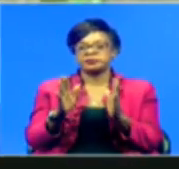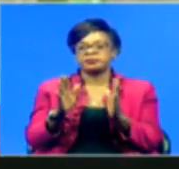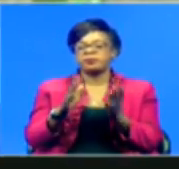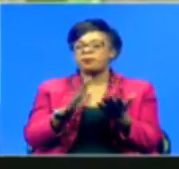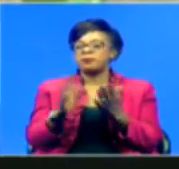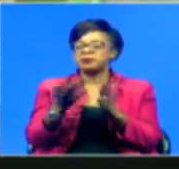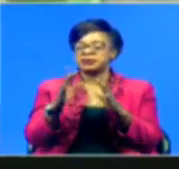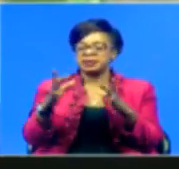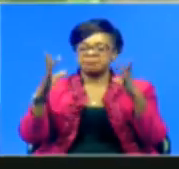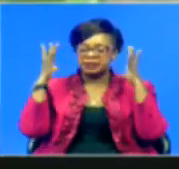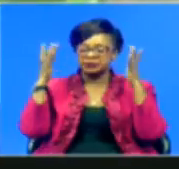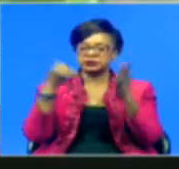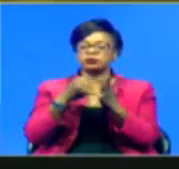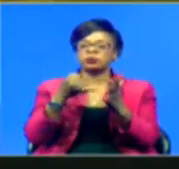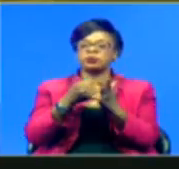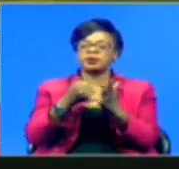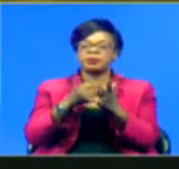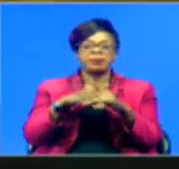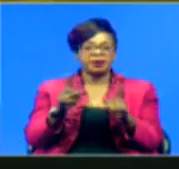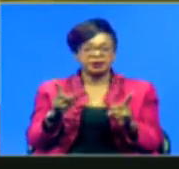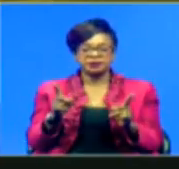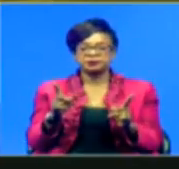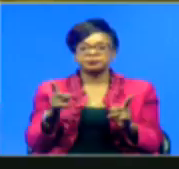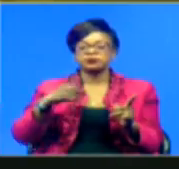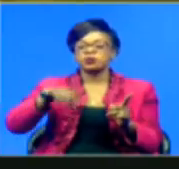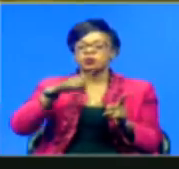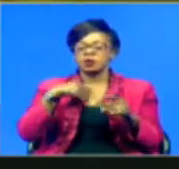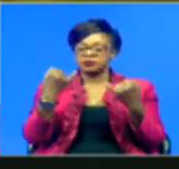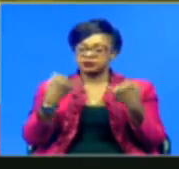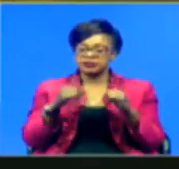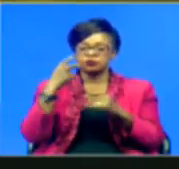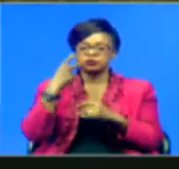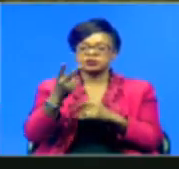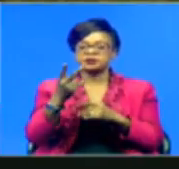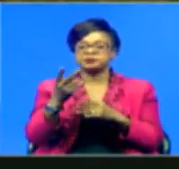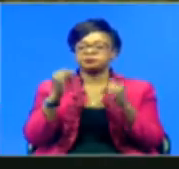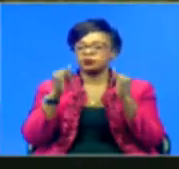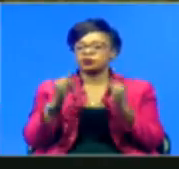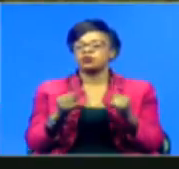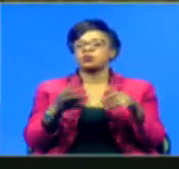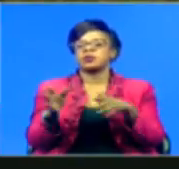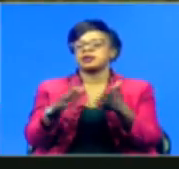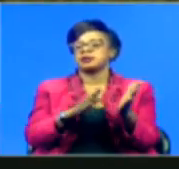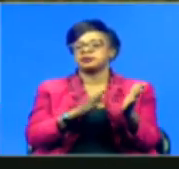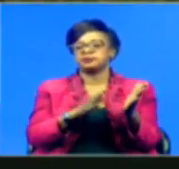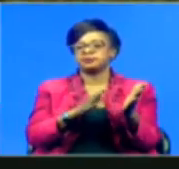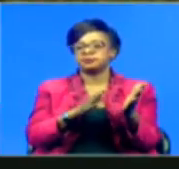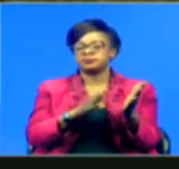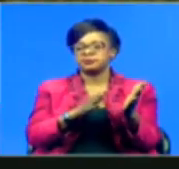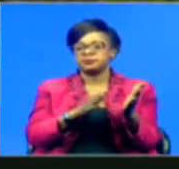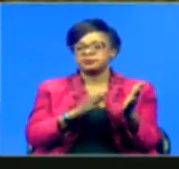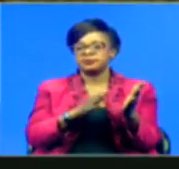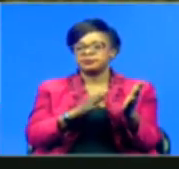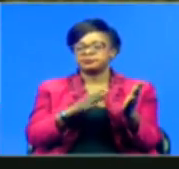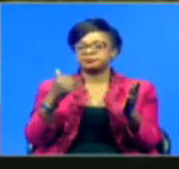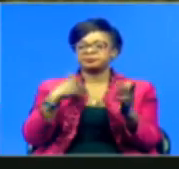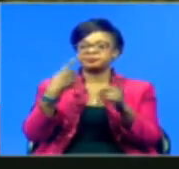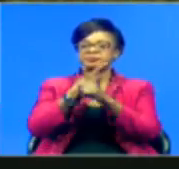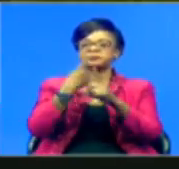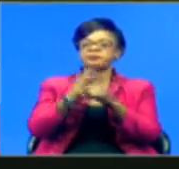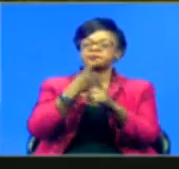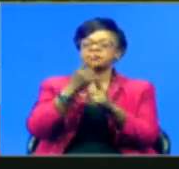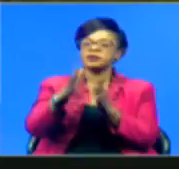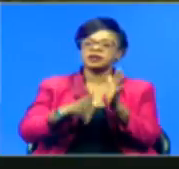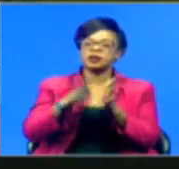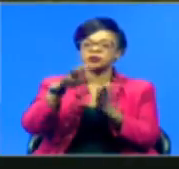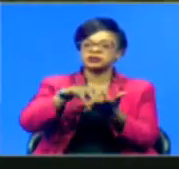as well. But we are fast tracking new corridors. Along the way, there are several railway stations